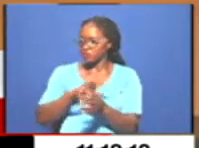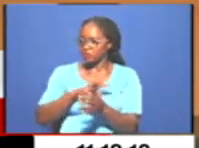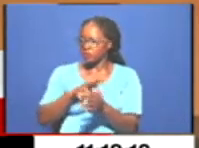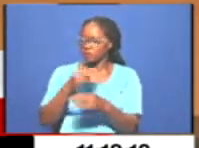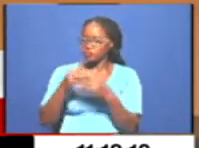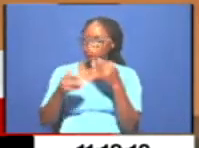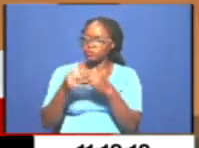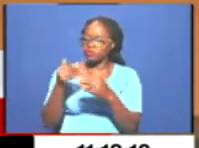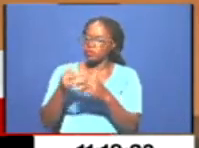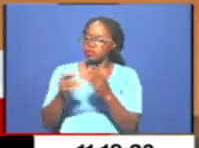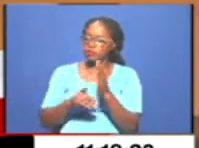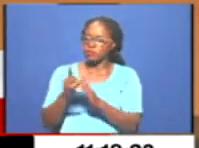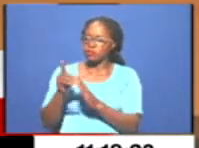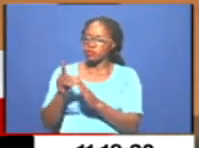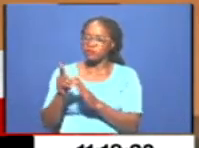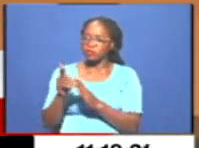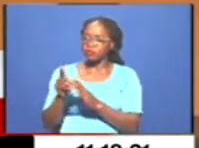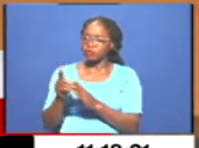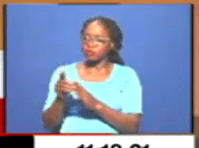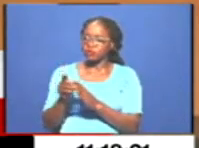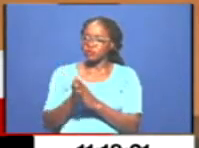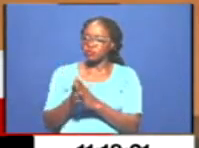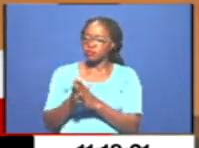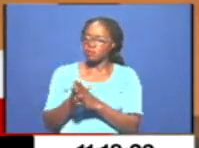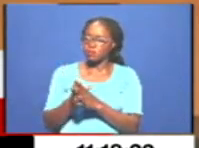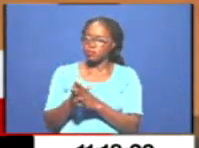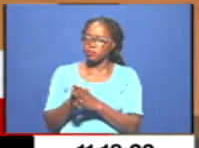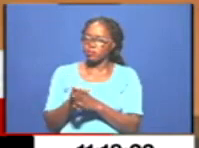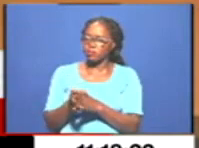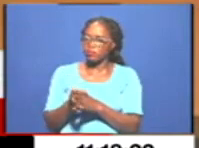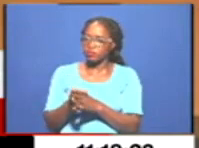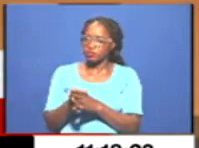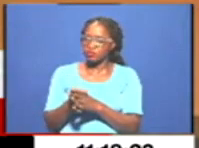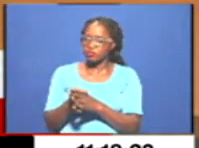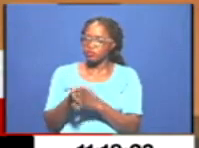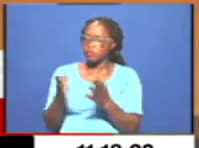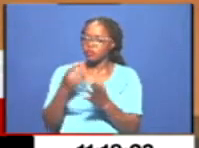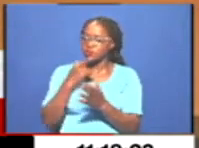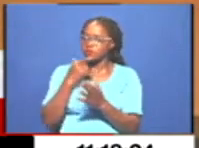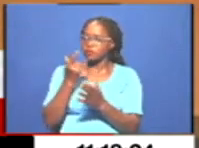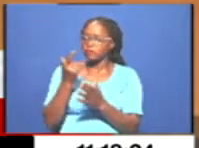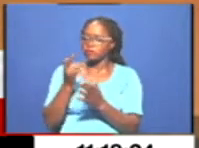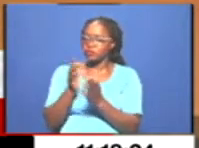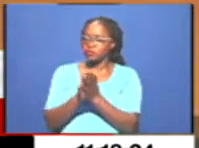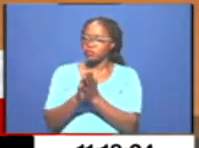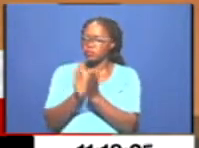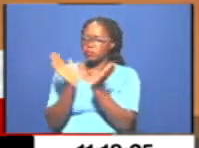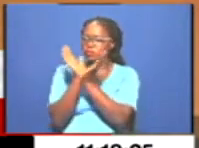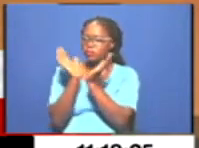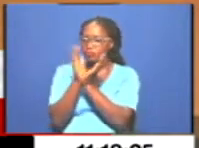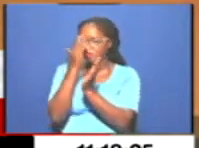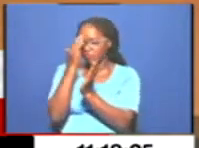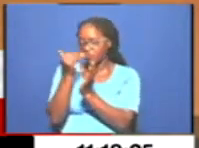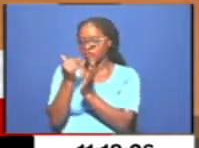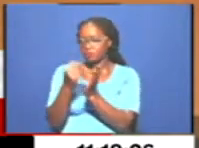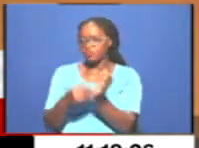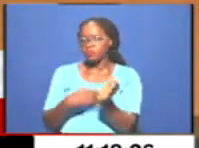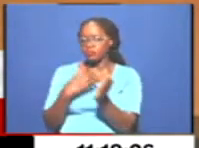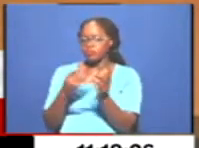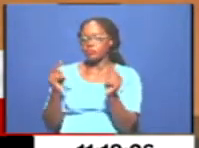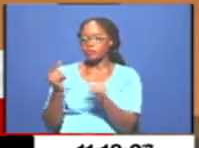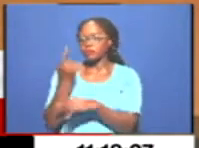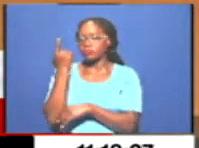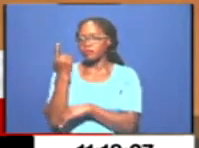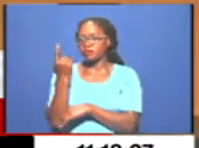infrastructure development. If you just look at what the transformation at Nyayo and Kasarani, simply because of hosting of the events.